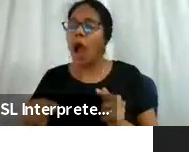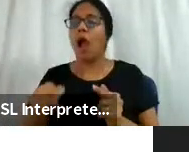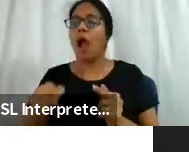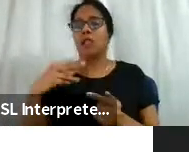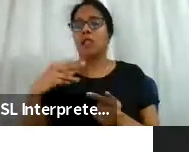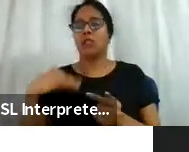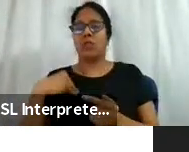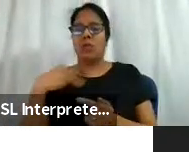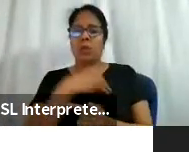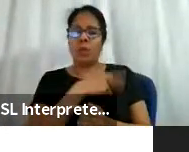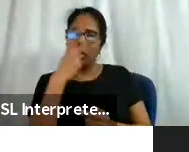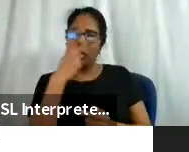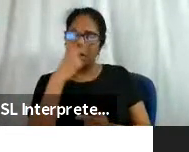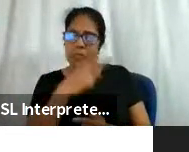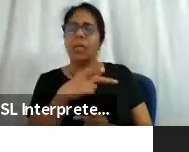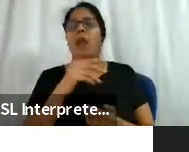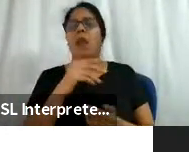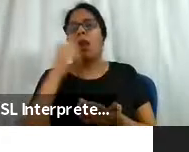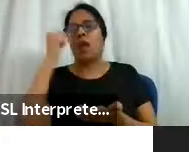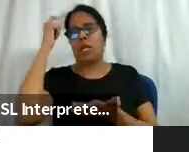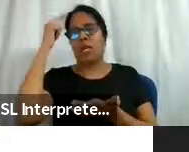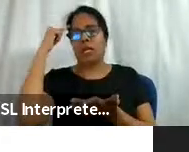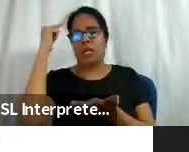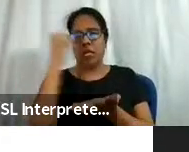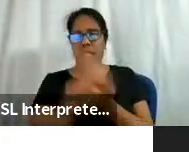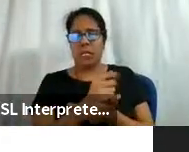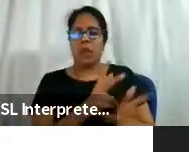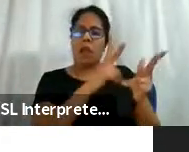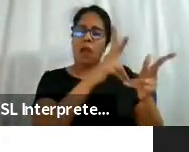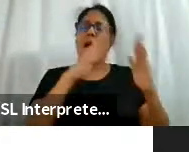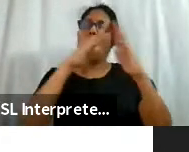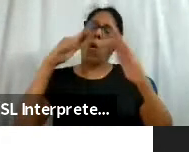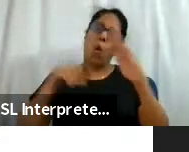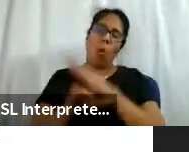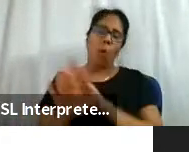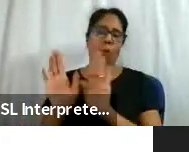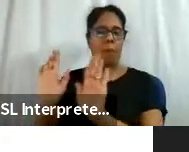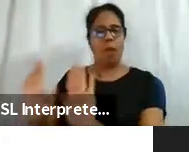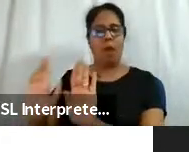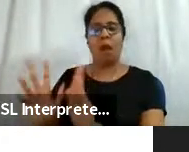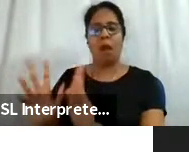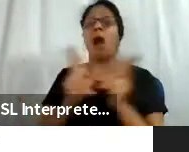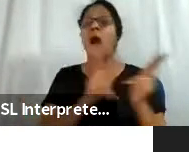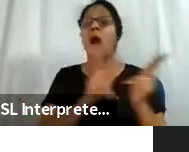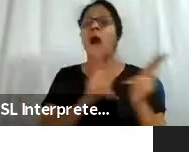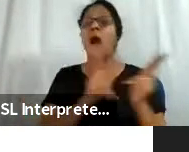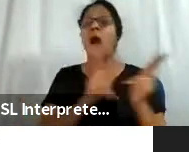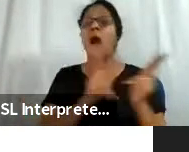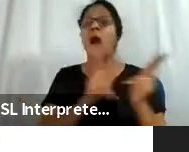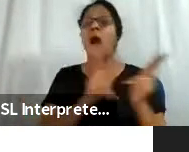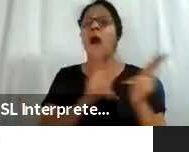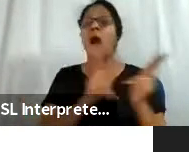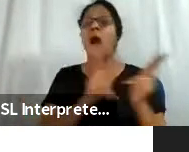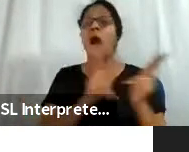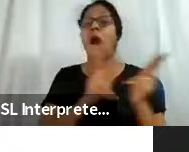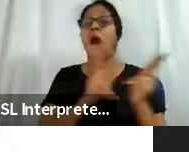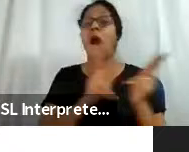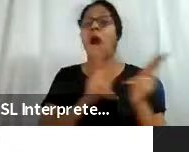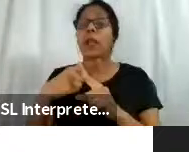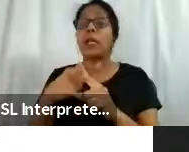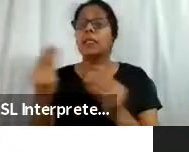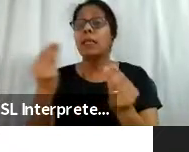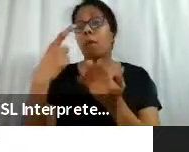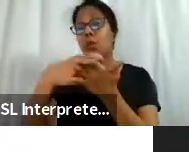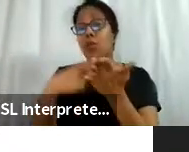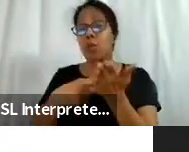So now, what do we need in our houses for it to be a safe place for isolation of the patient,